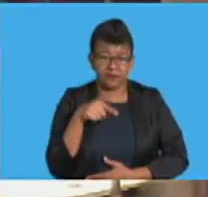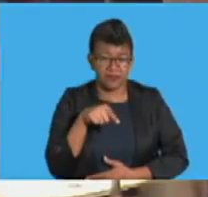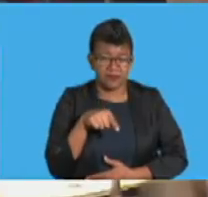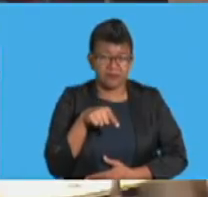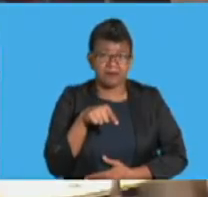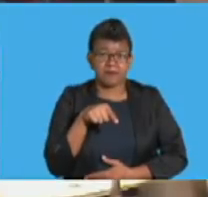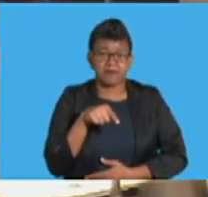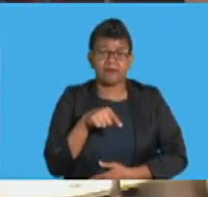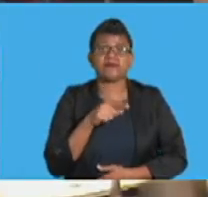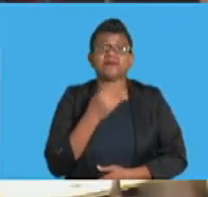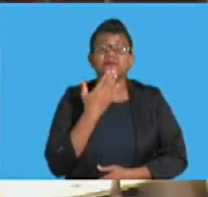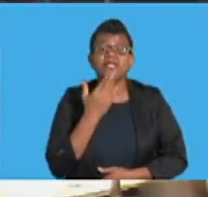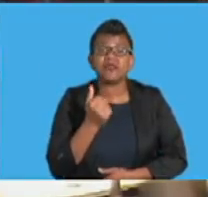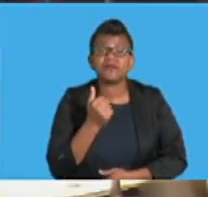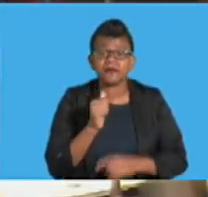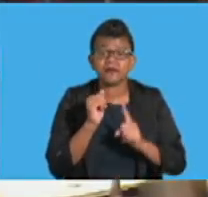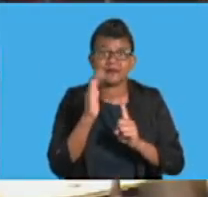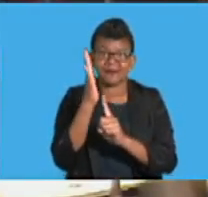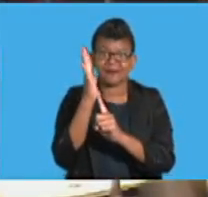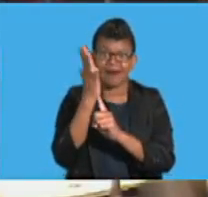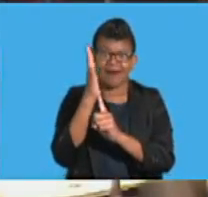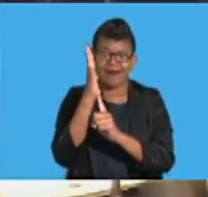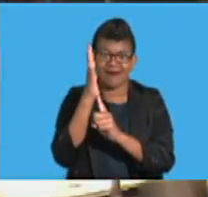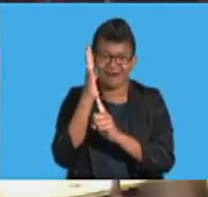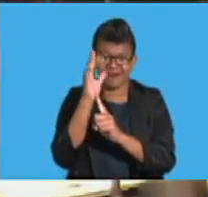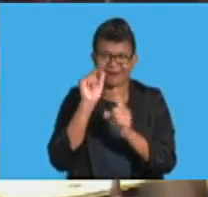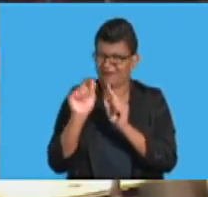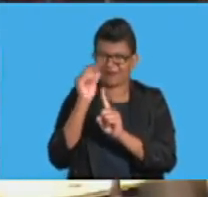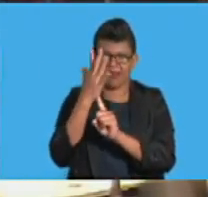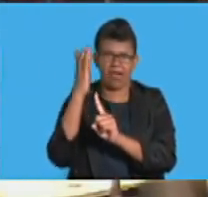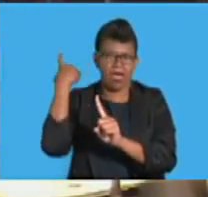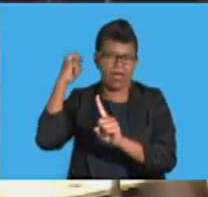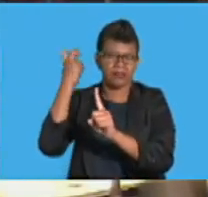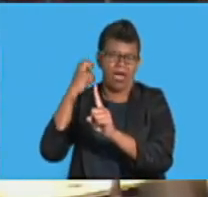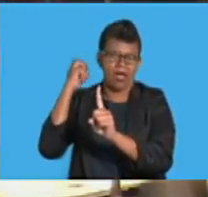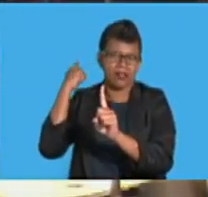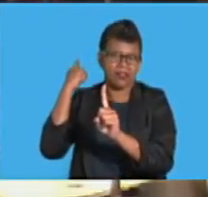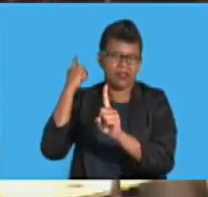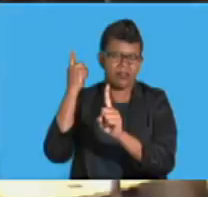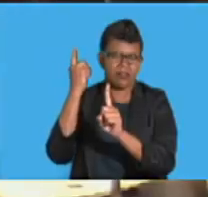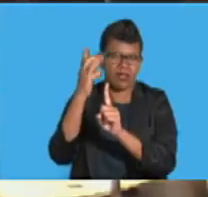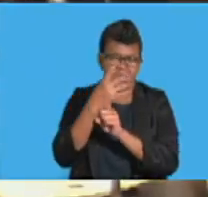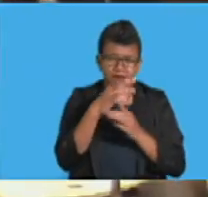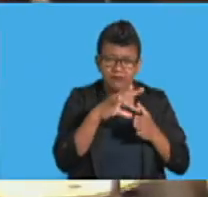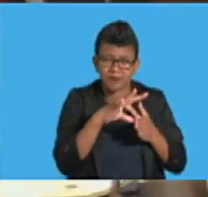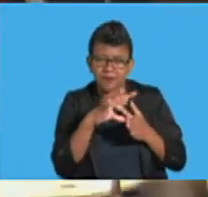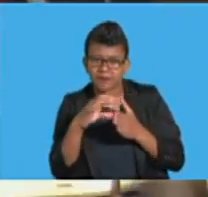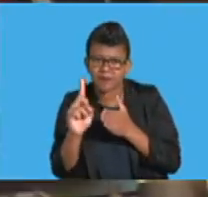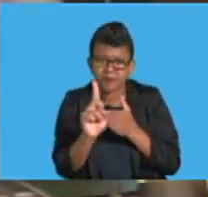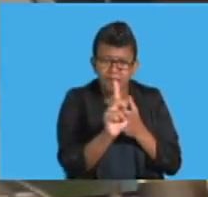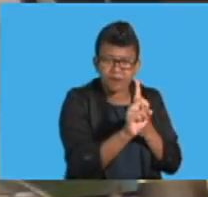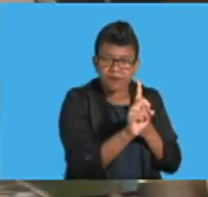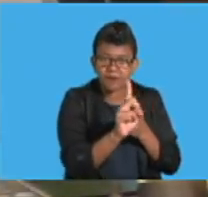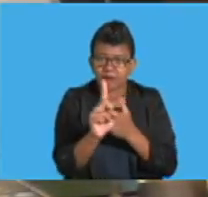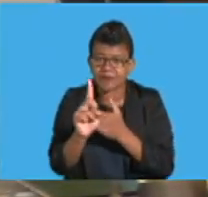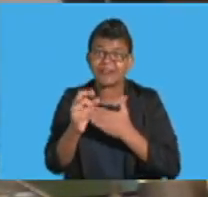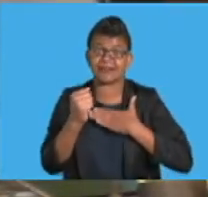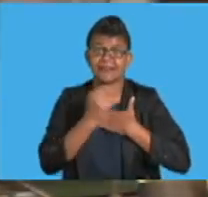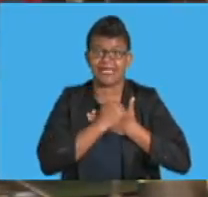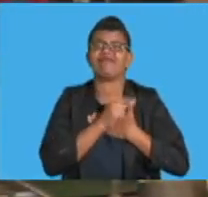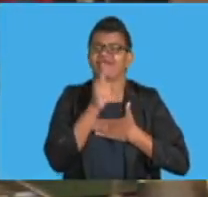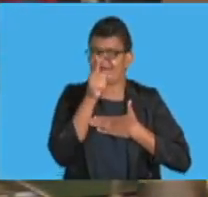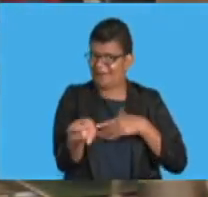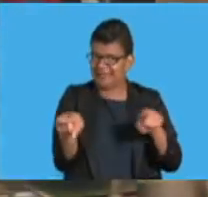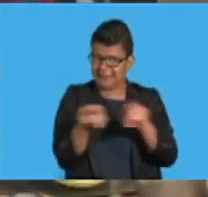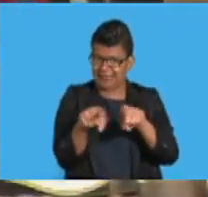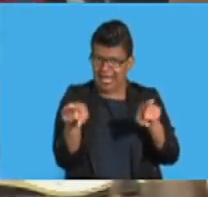but light the candle that can guide us through the darkness to a safe and a sane future. Unquote, Madam Speaker. I pray